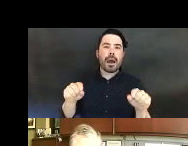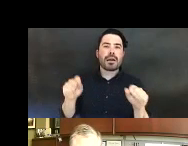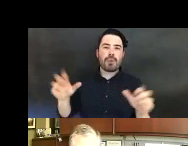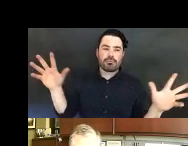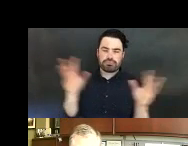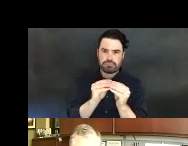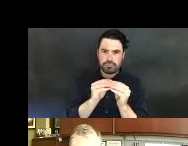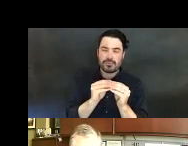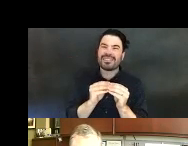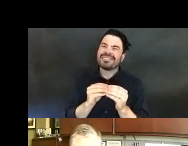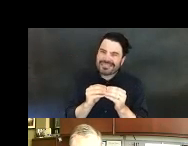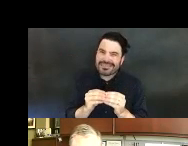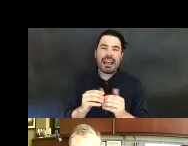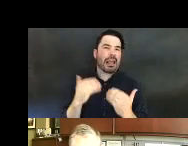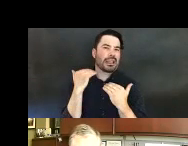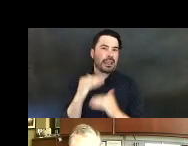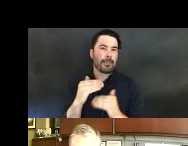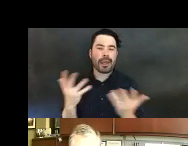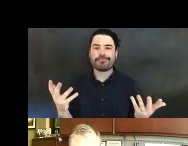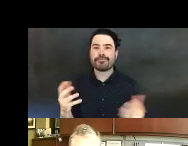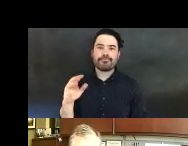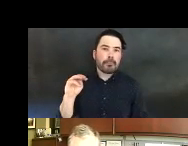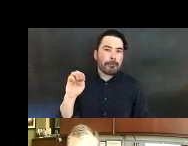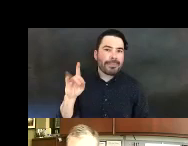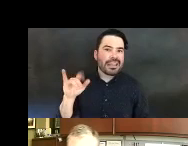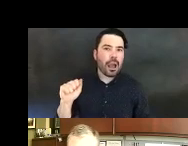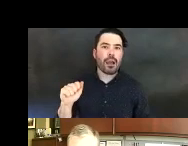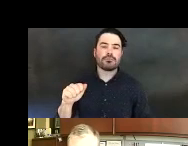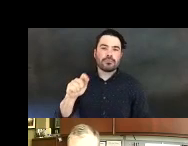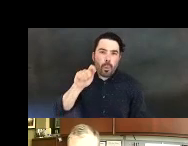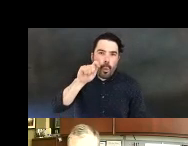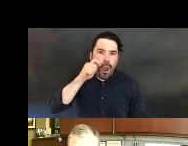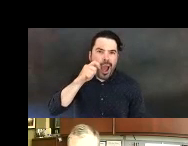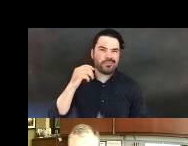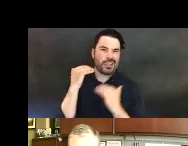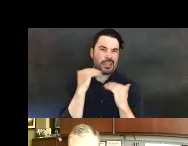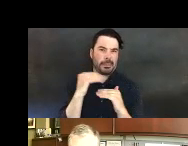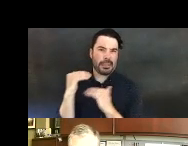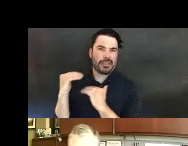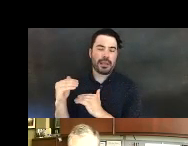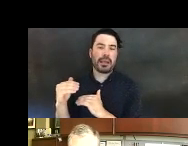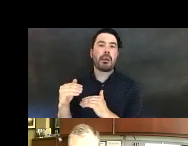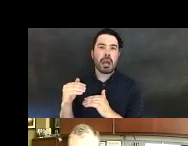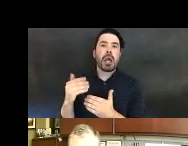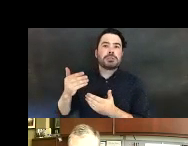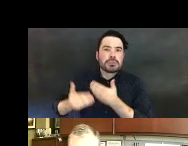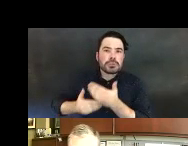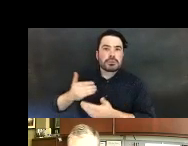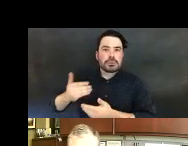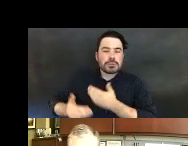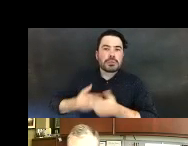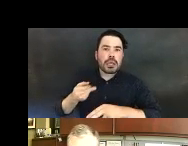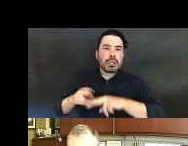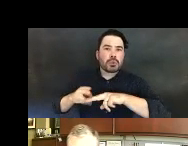supplies, particularly media and swabs at that time, but we've gradually increased the number of patients that are being tested. And